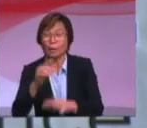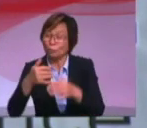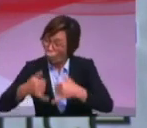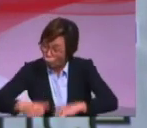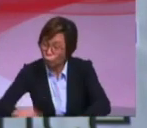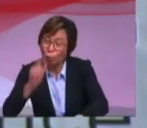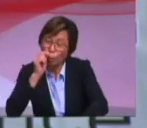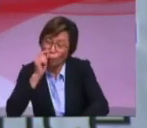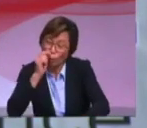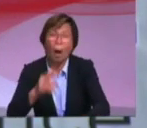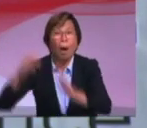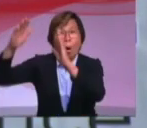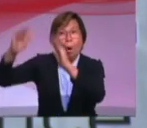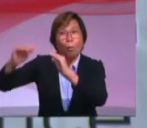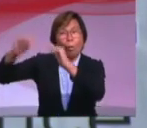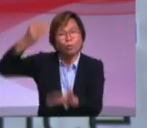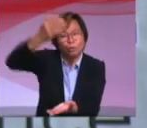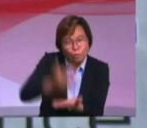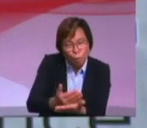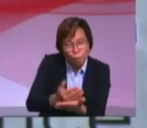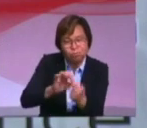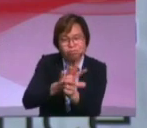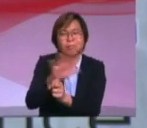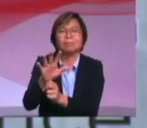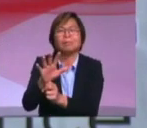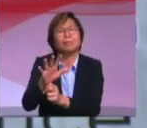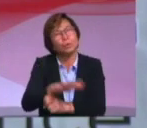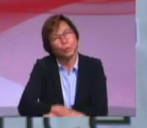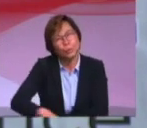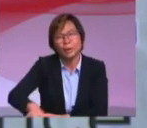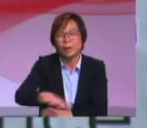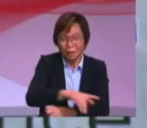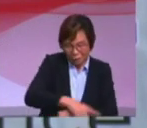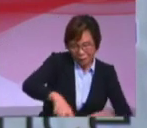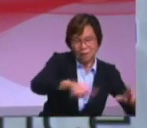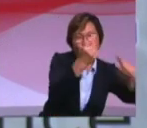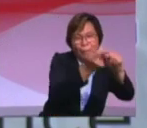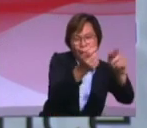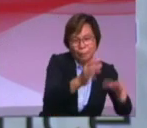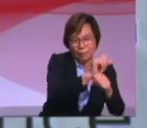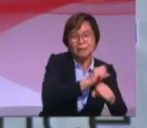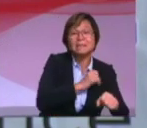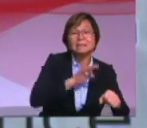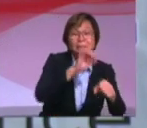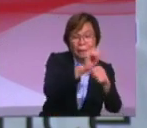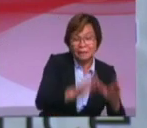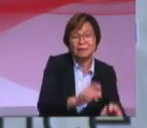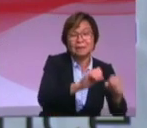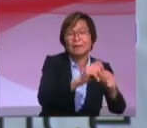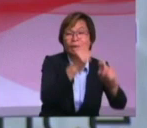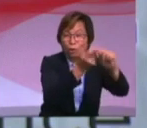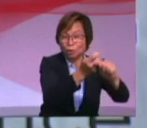screening hopefully we will contain the infection within the construction worker as soon as possible so i don't see